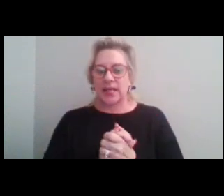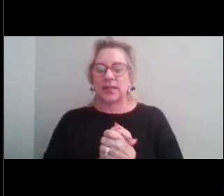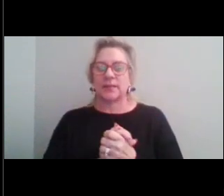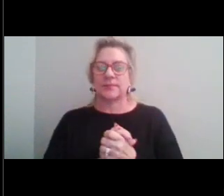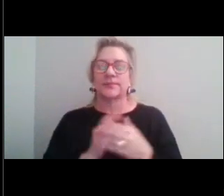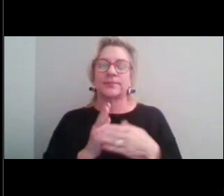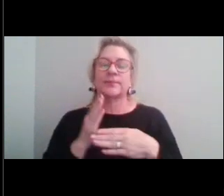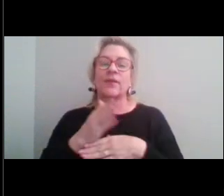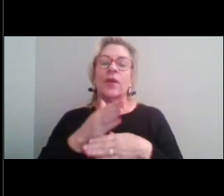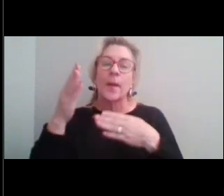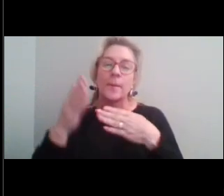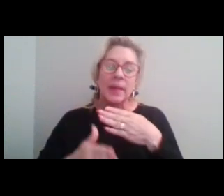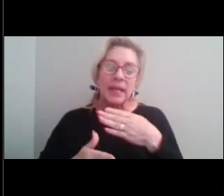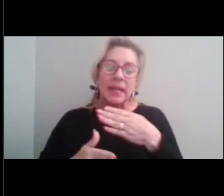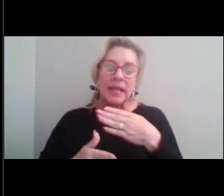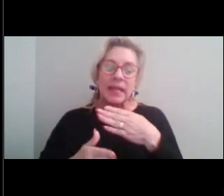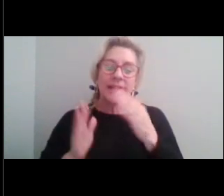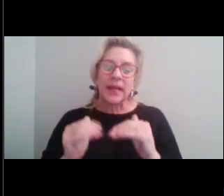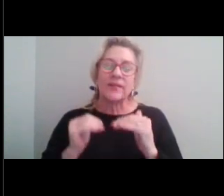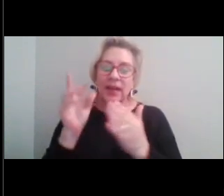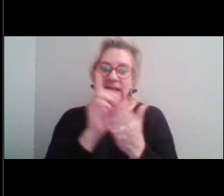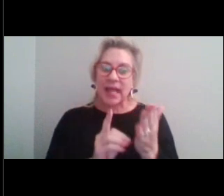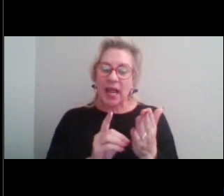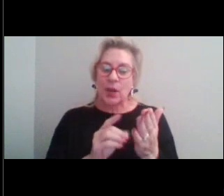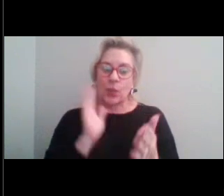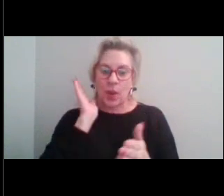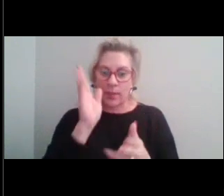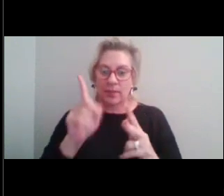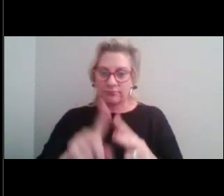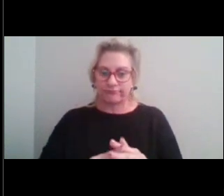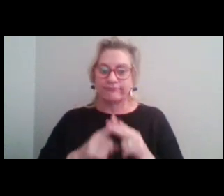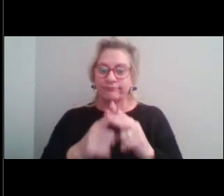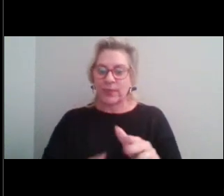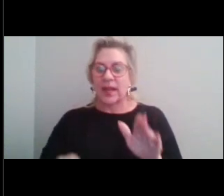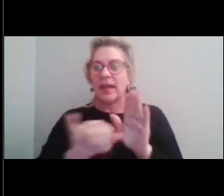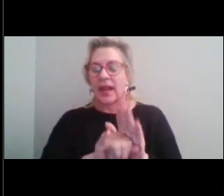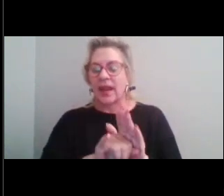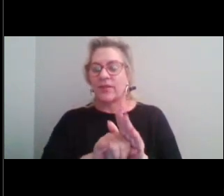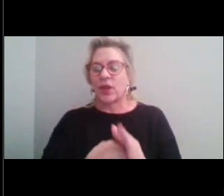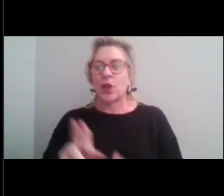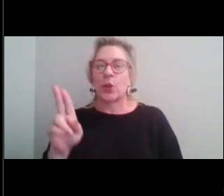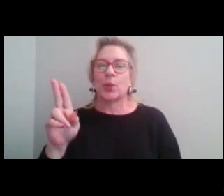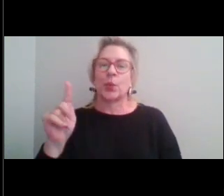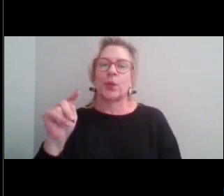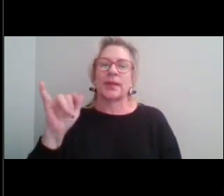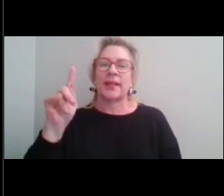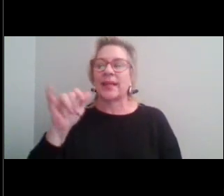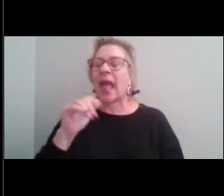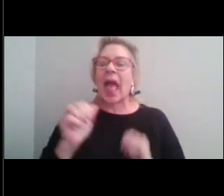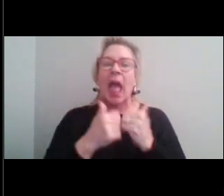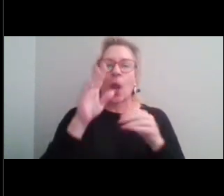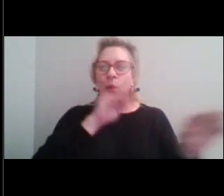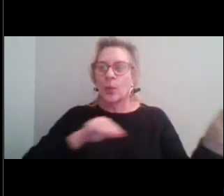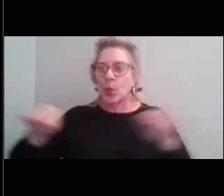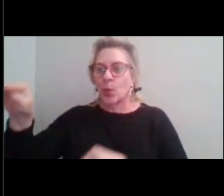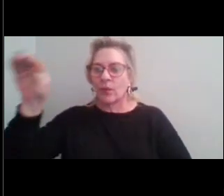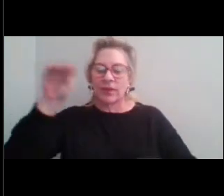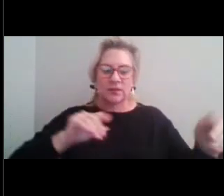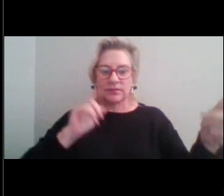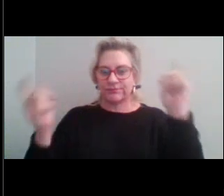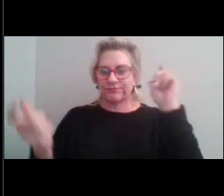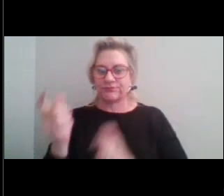we complete advanced design, we'll be in the right-of-way. We'll be identifying utility relocations and getting all that work done before